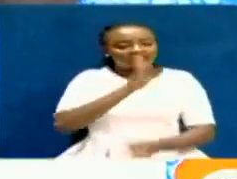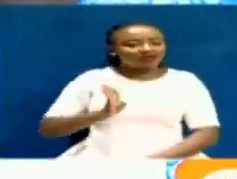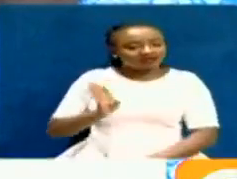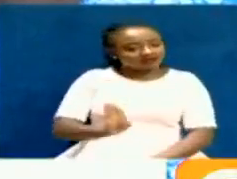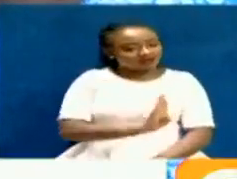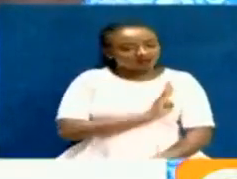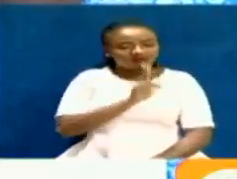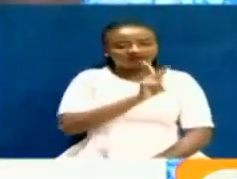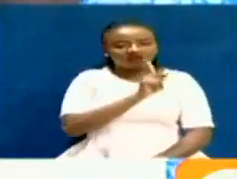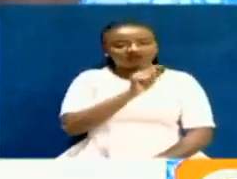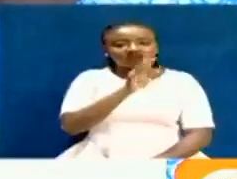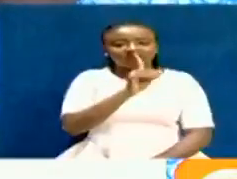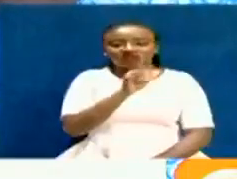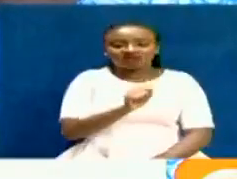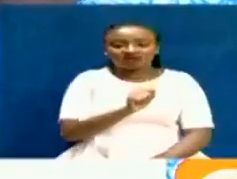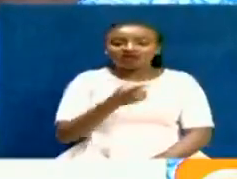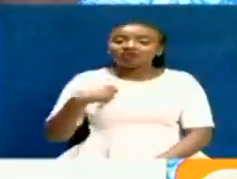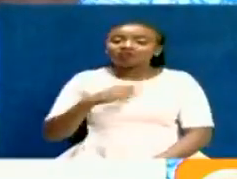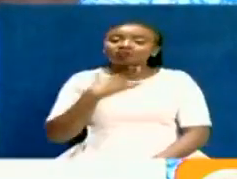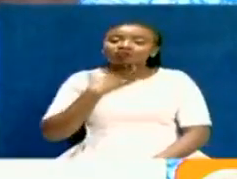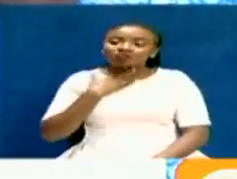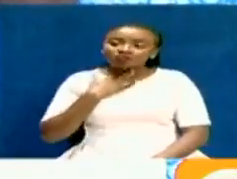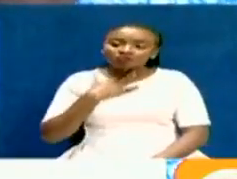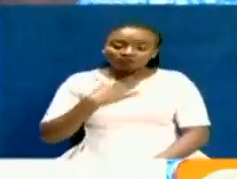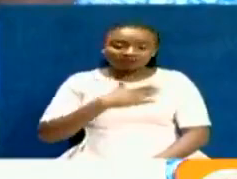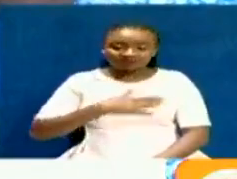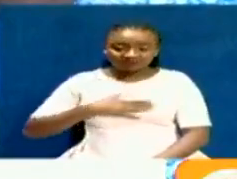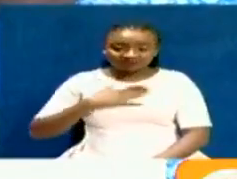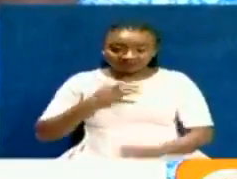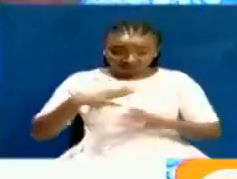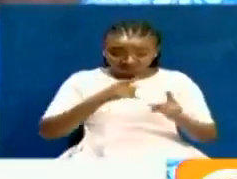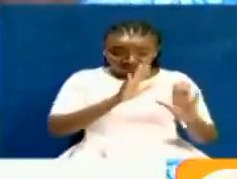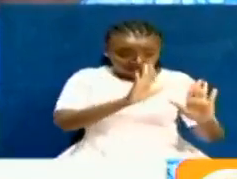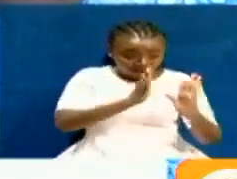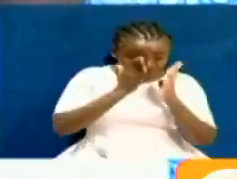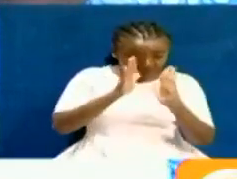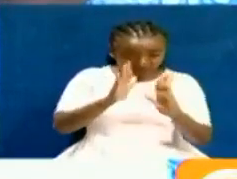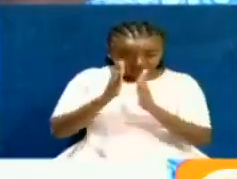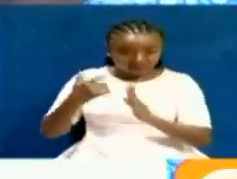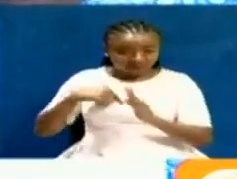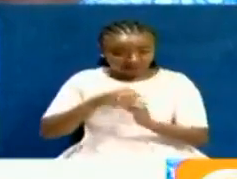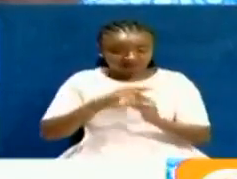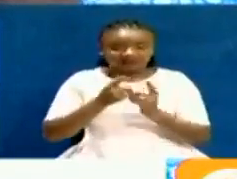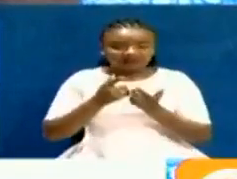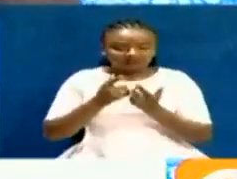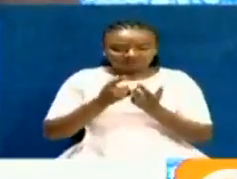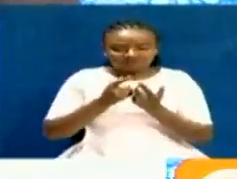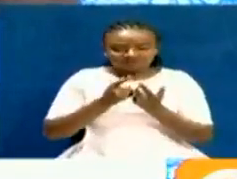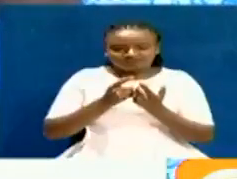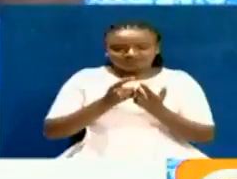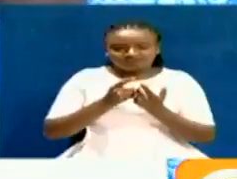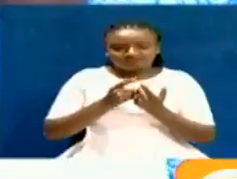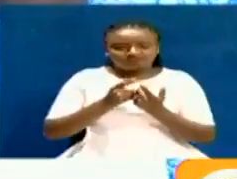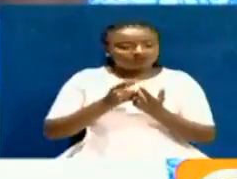kutetea mkulima wa kawaida. Sisi tunaomba wale wanatusikiza na wale wanatufuata kwa reforms wakubali kwamba the